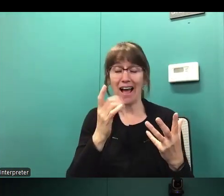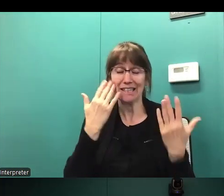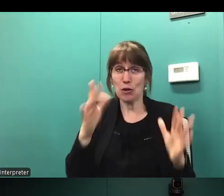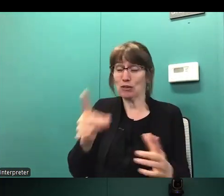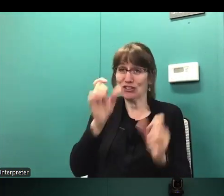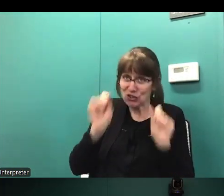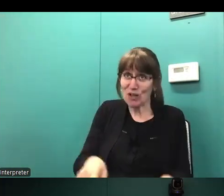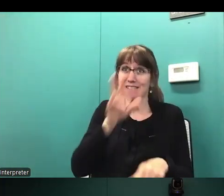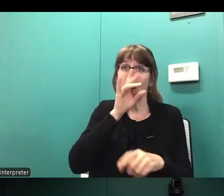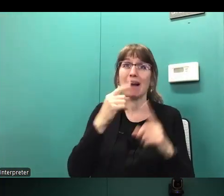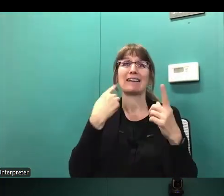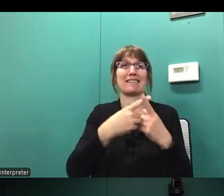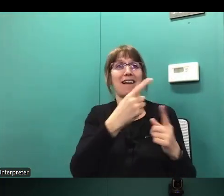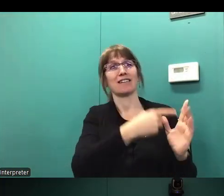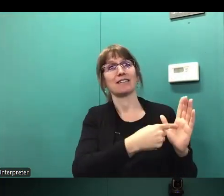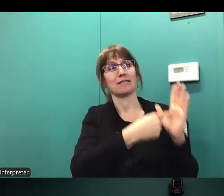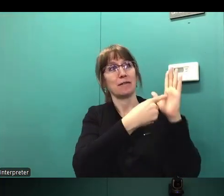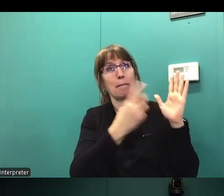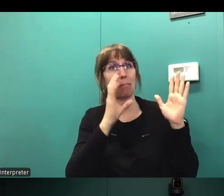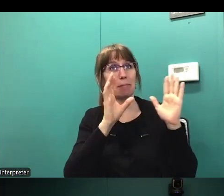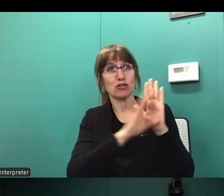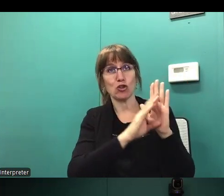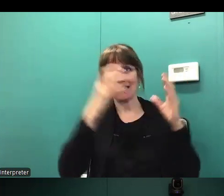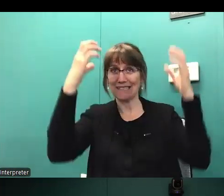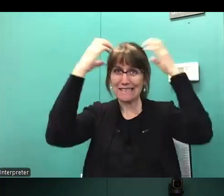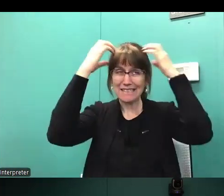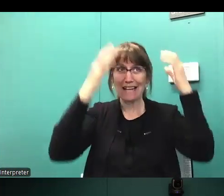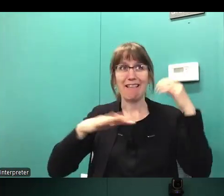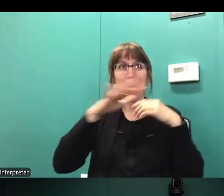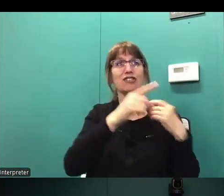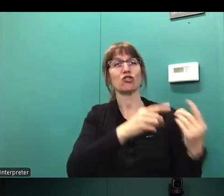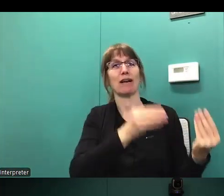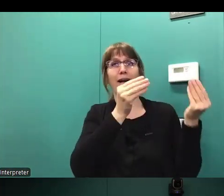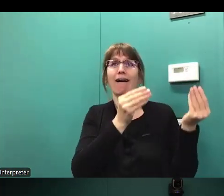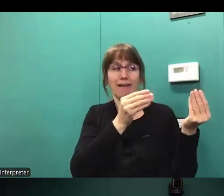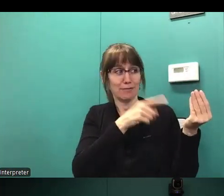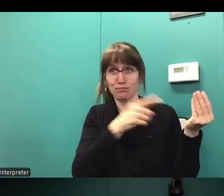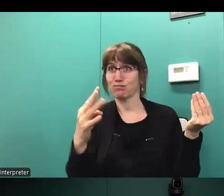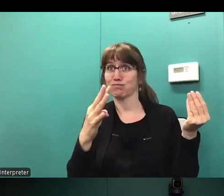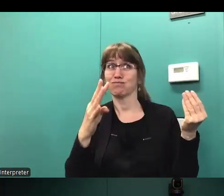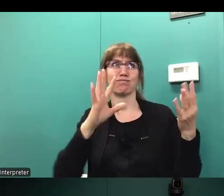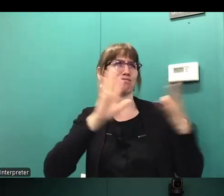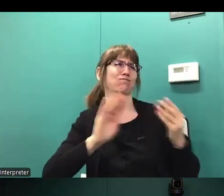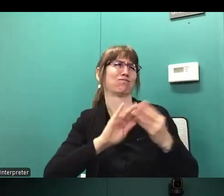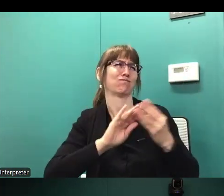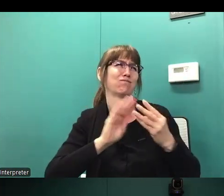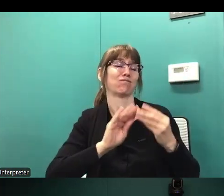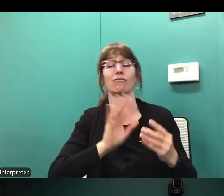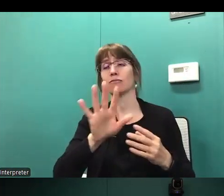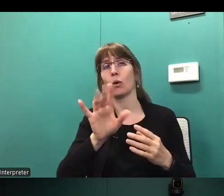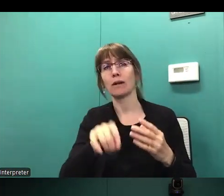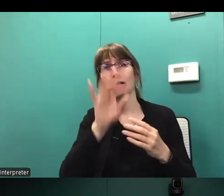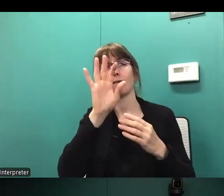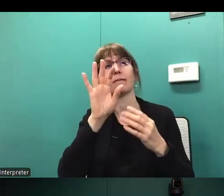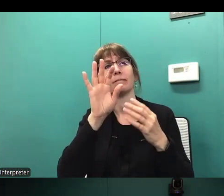talk until we pulled up the picture of Disneyland and she had so much to say. So it's really like finding what the child really